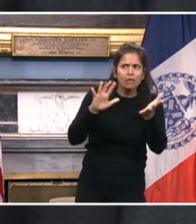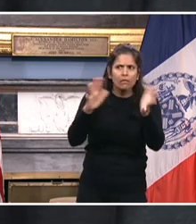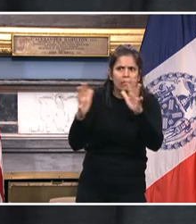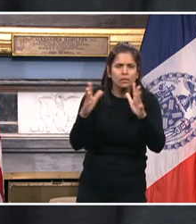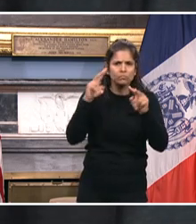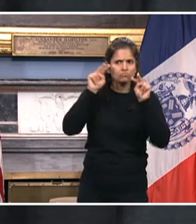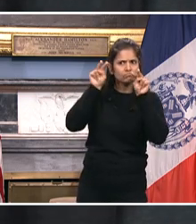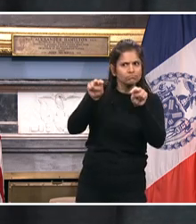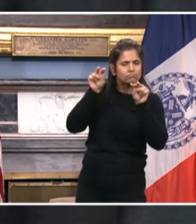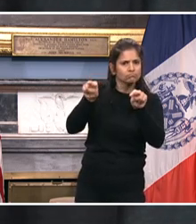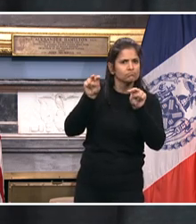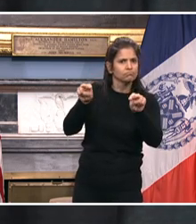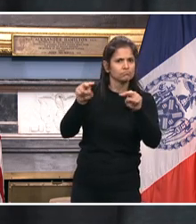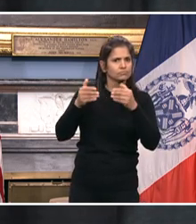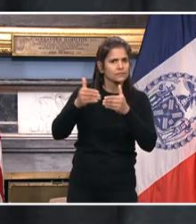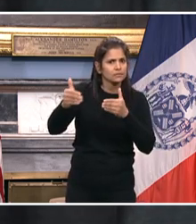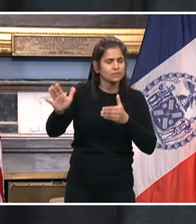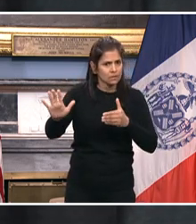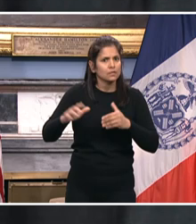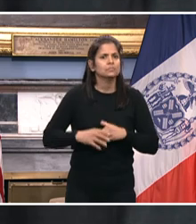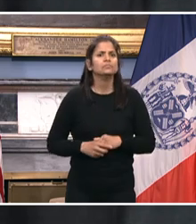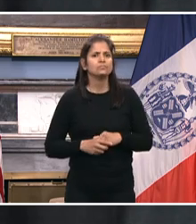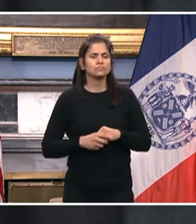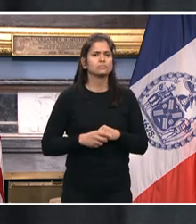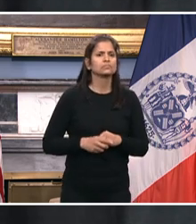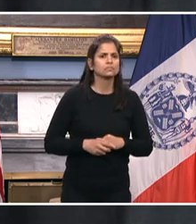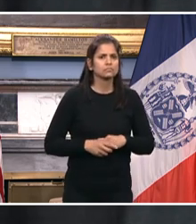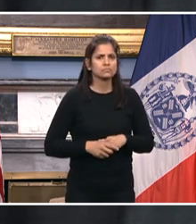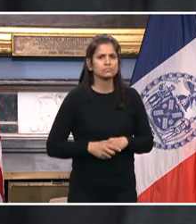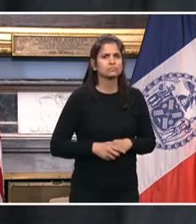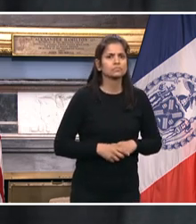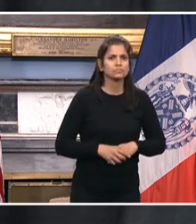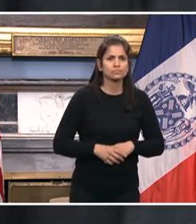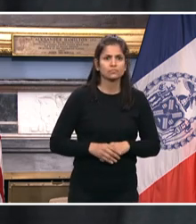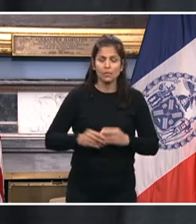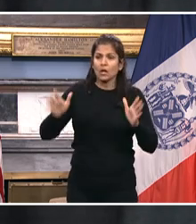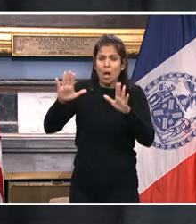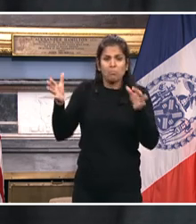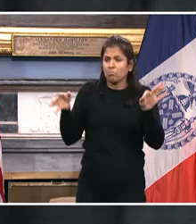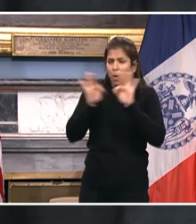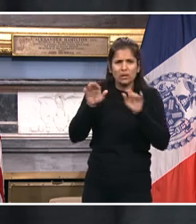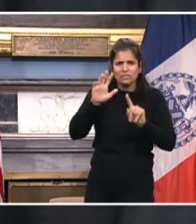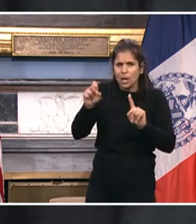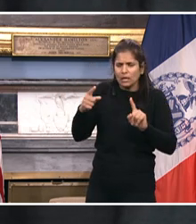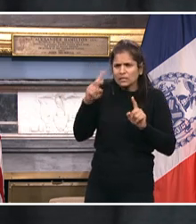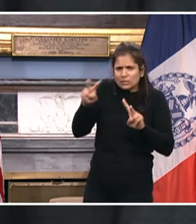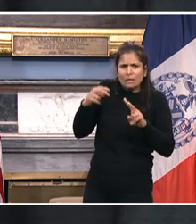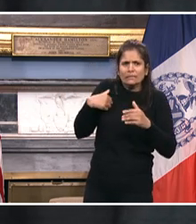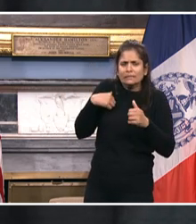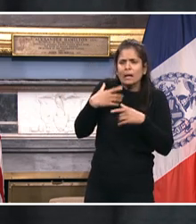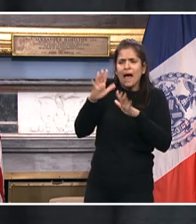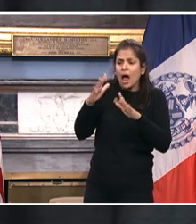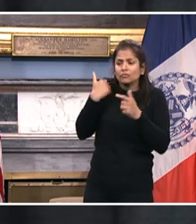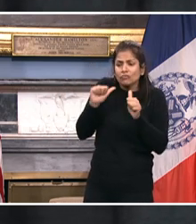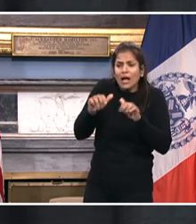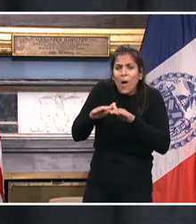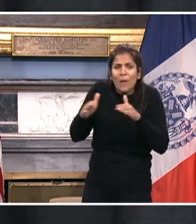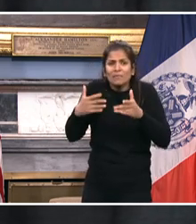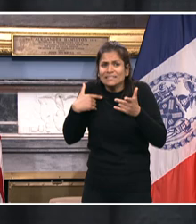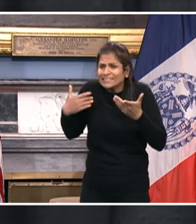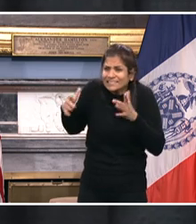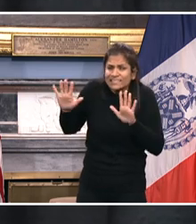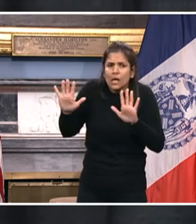want to say it was initial and also affected by weather. So it didn't give us the clearest example of what would be